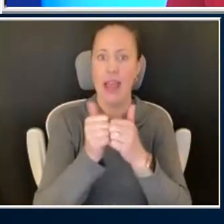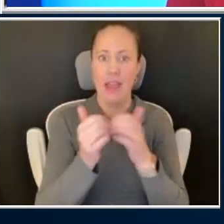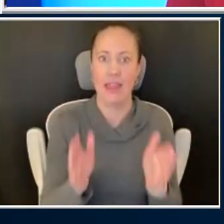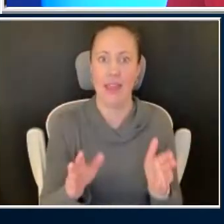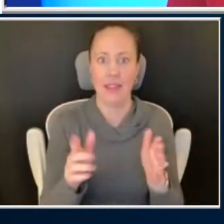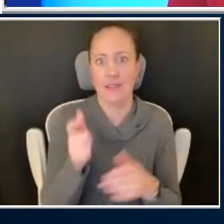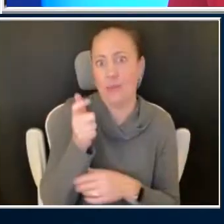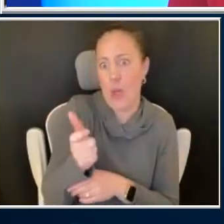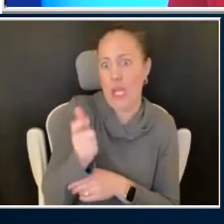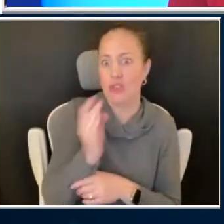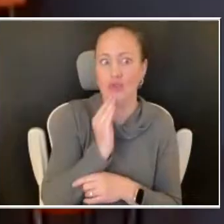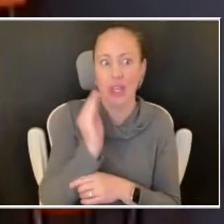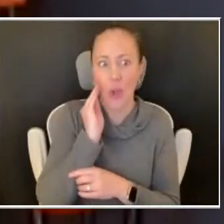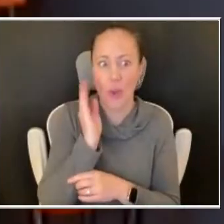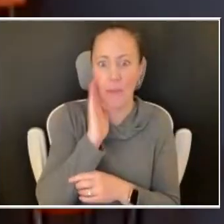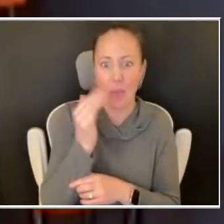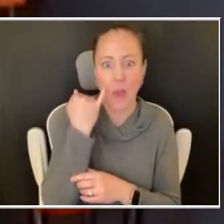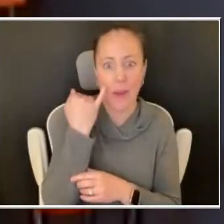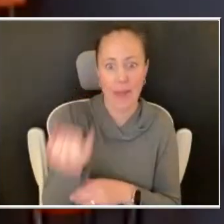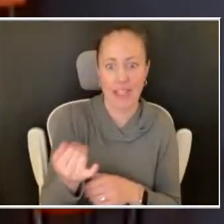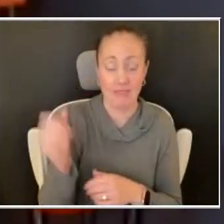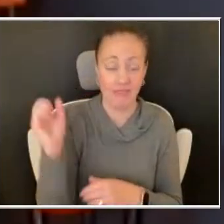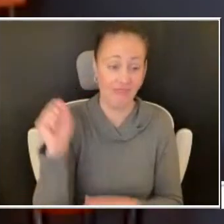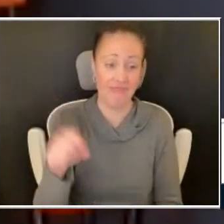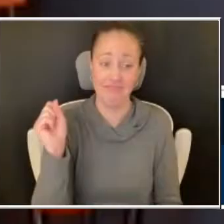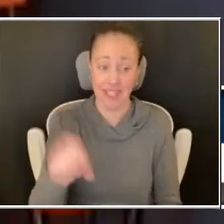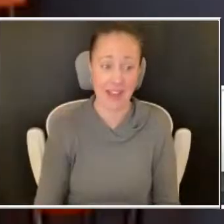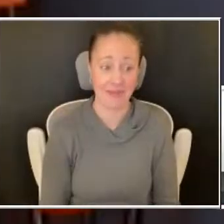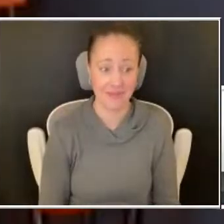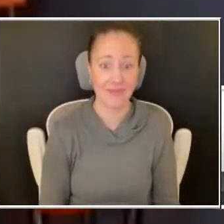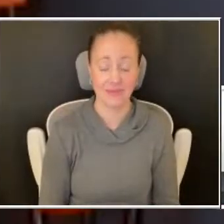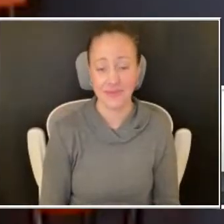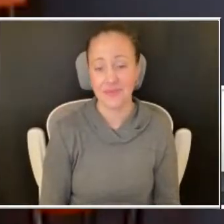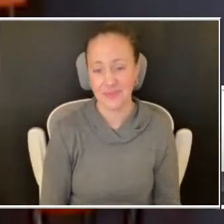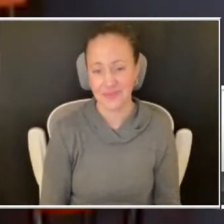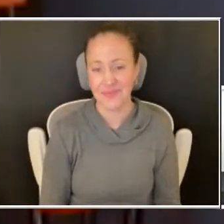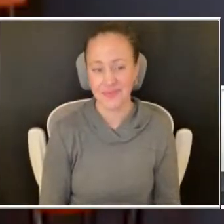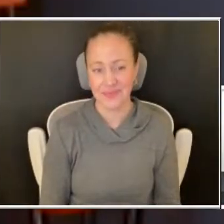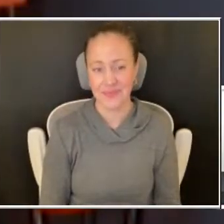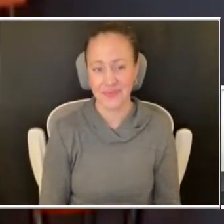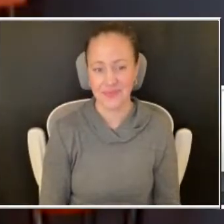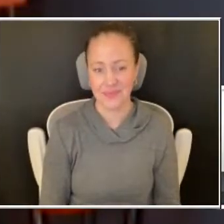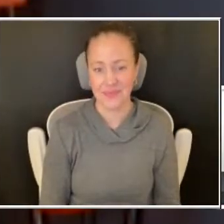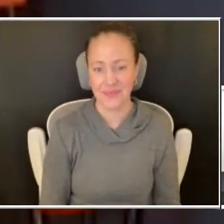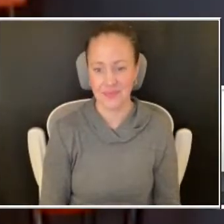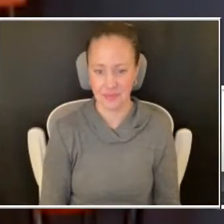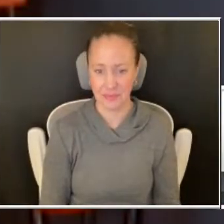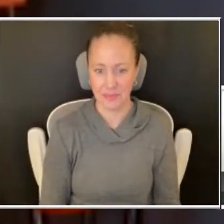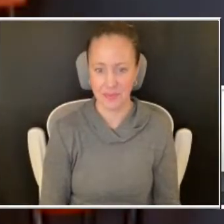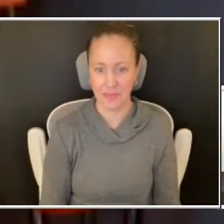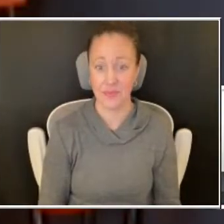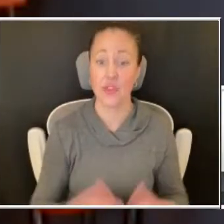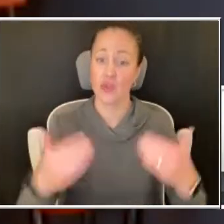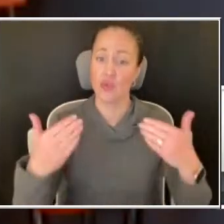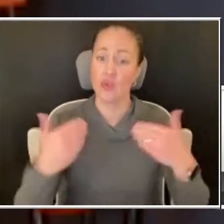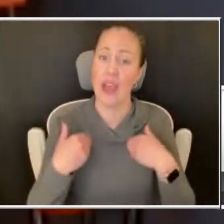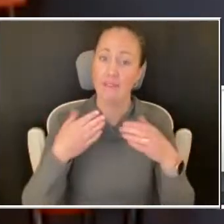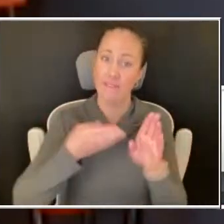imagine. Yeah, I think that to have the